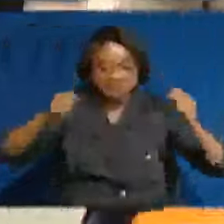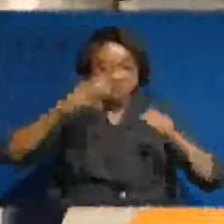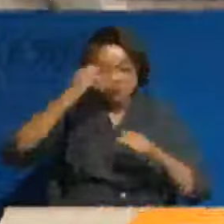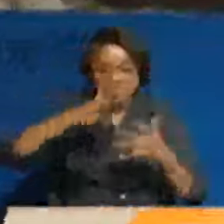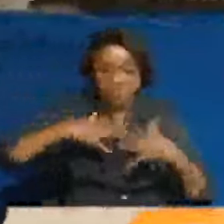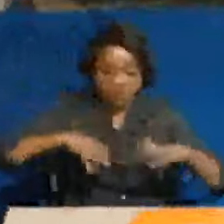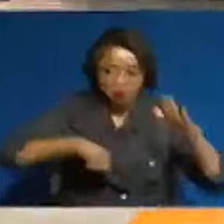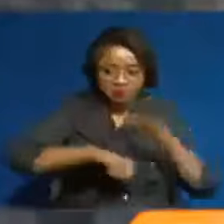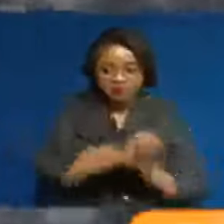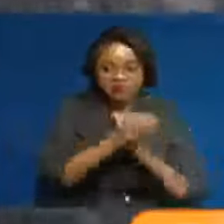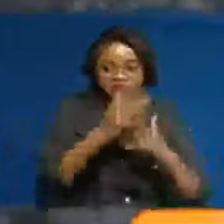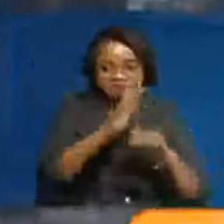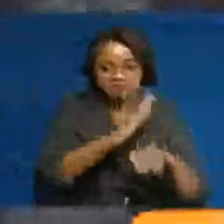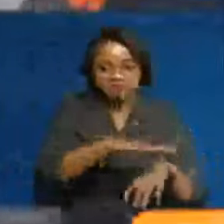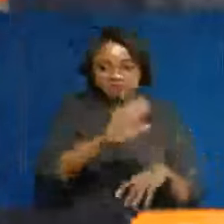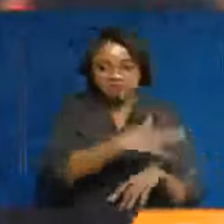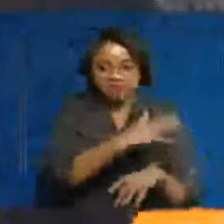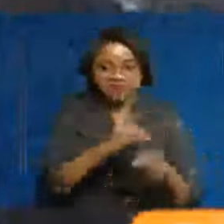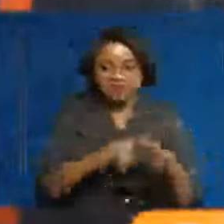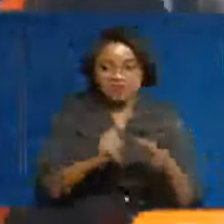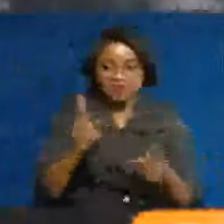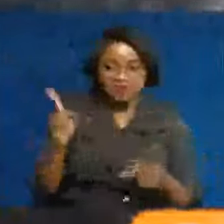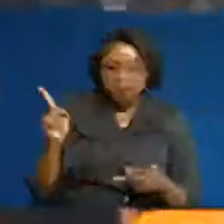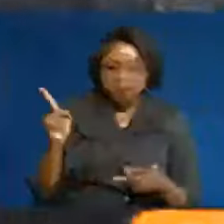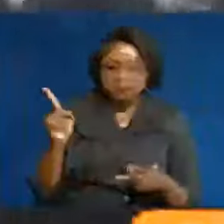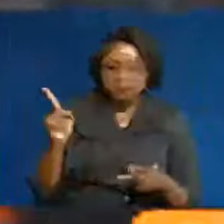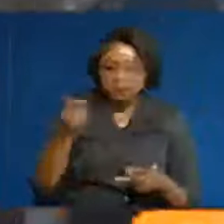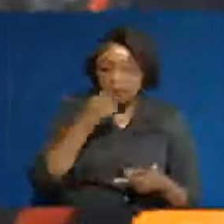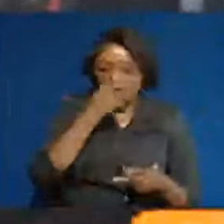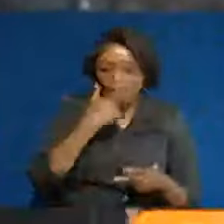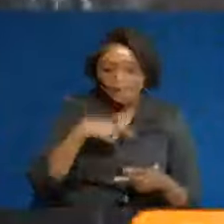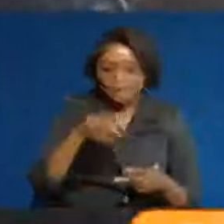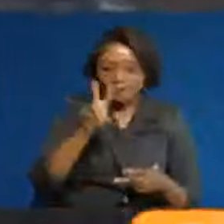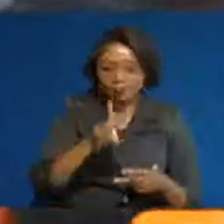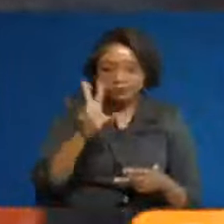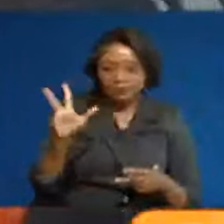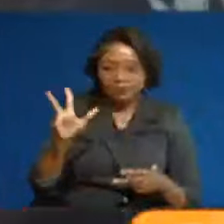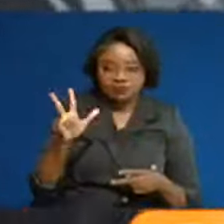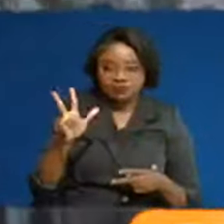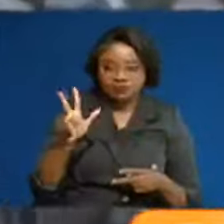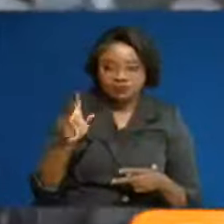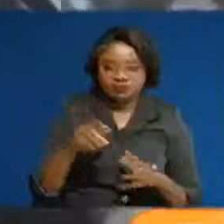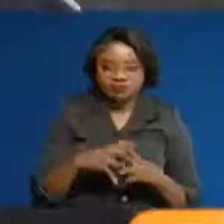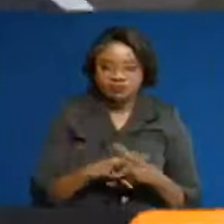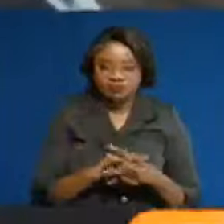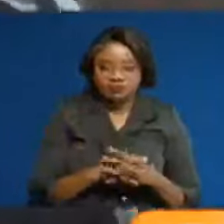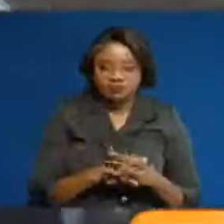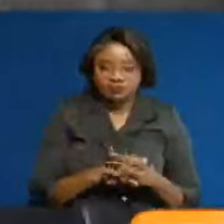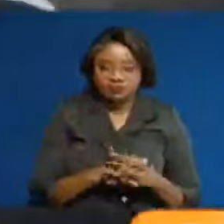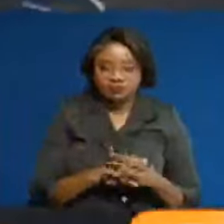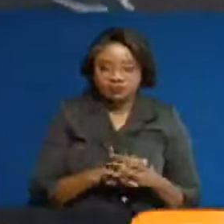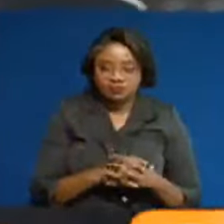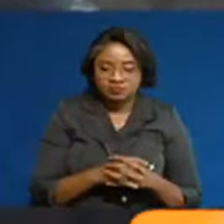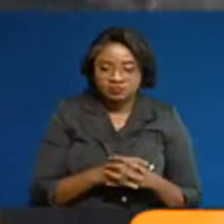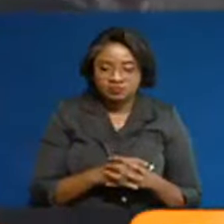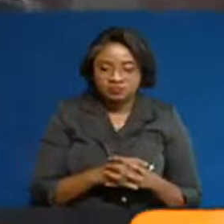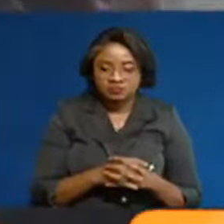parliament, 23-year-old Zaha Indimuli bravely walked up to the police in the CBD.